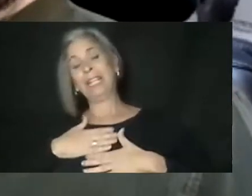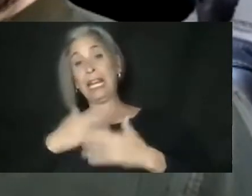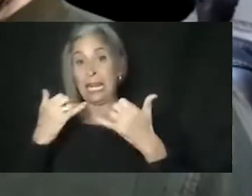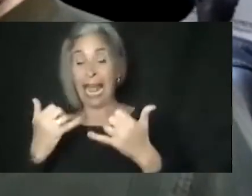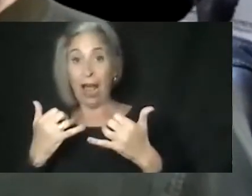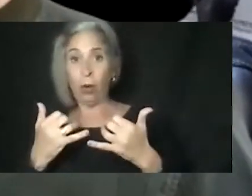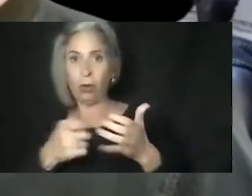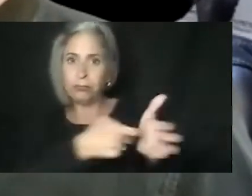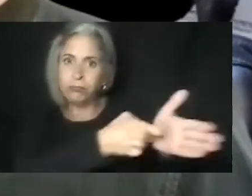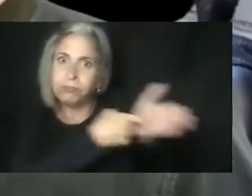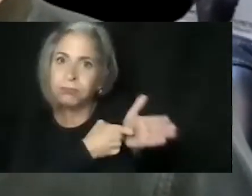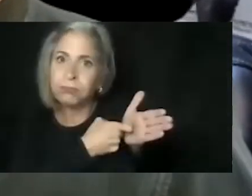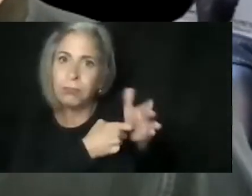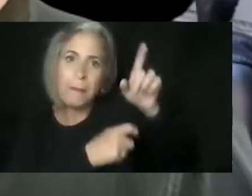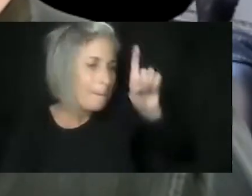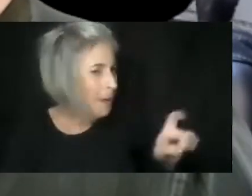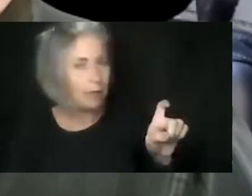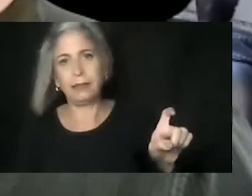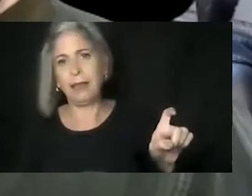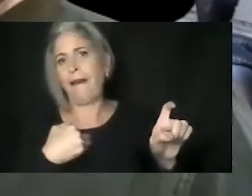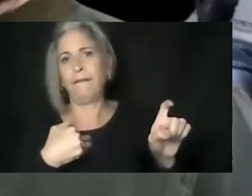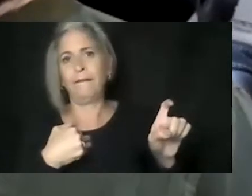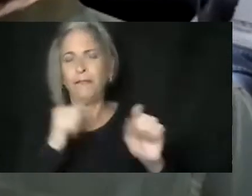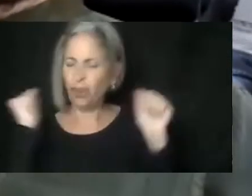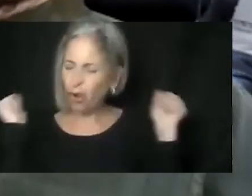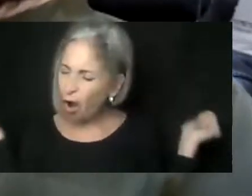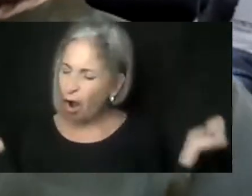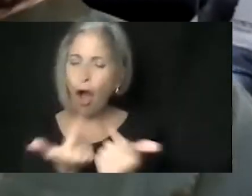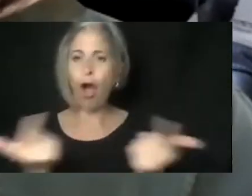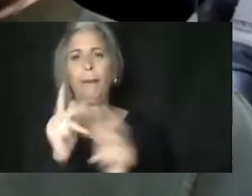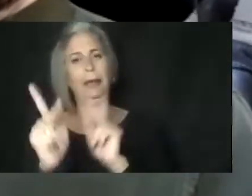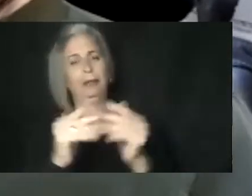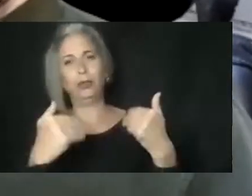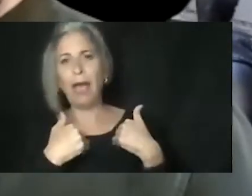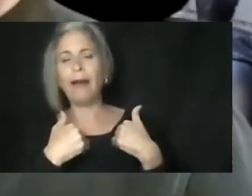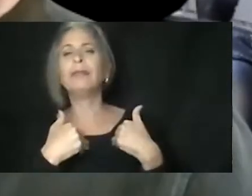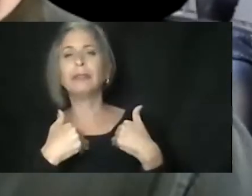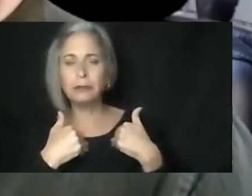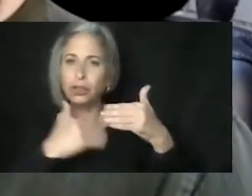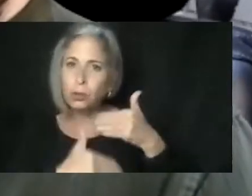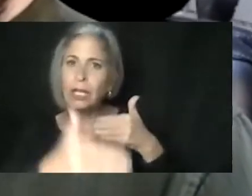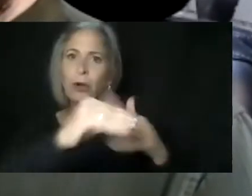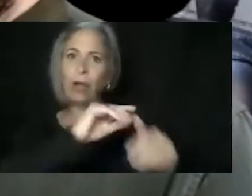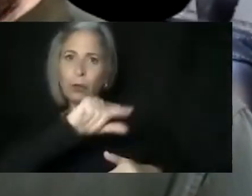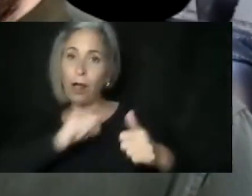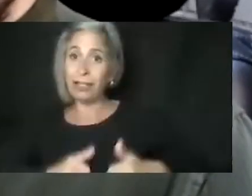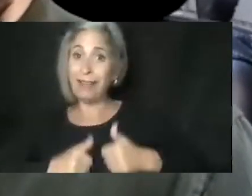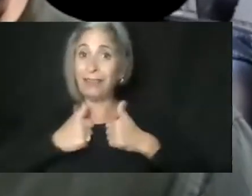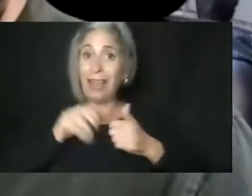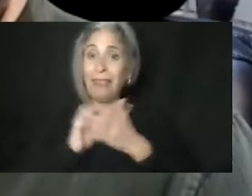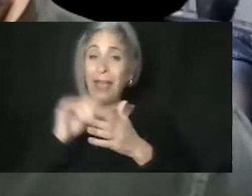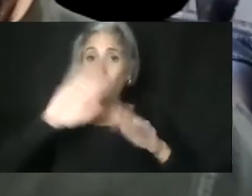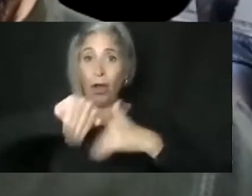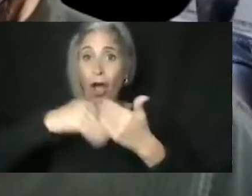that is critical in order for everyone to kind of carry on the quality of life that we would all like